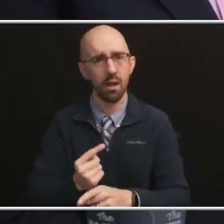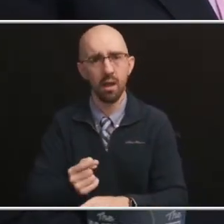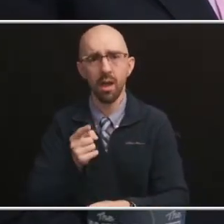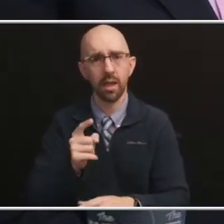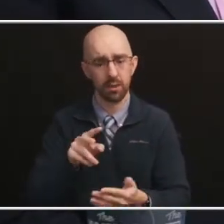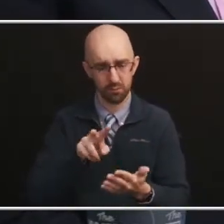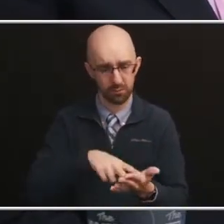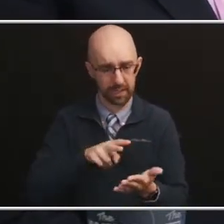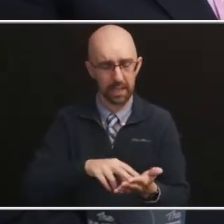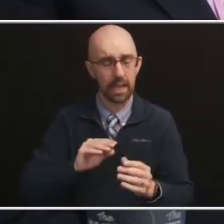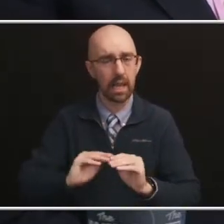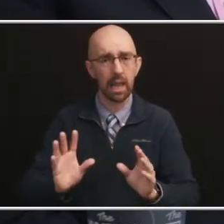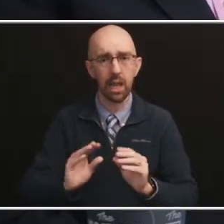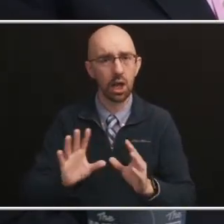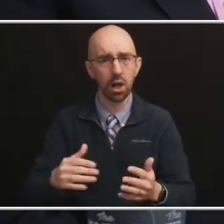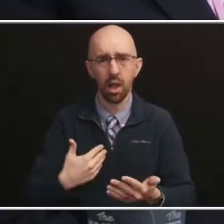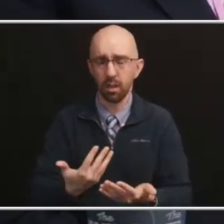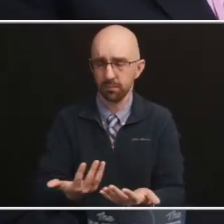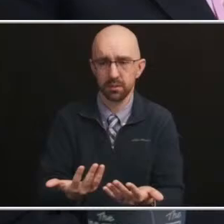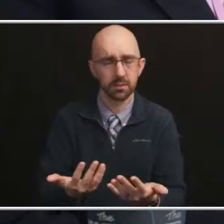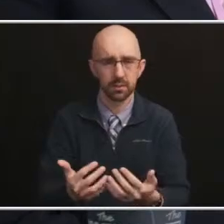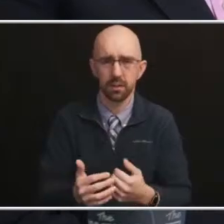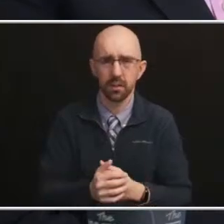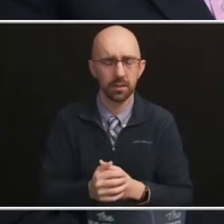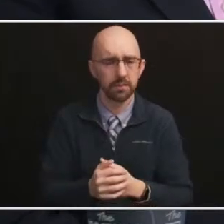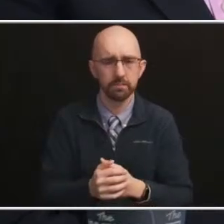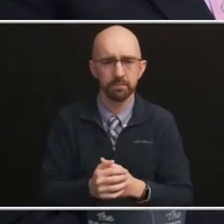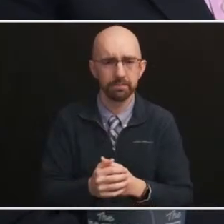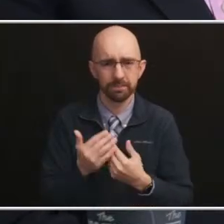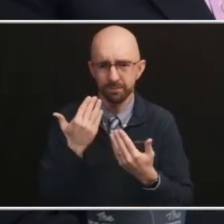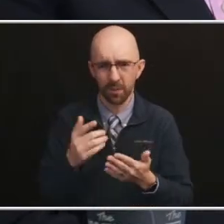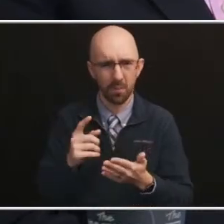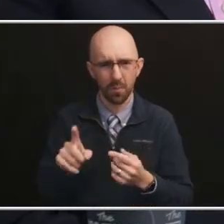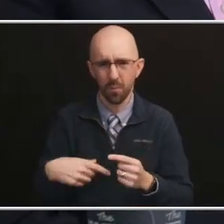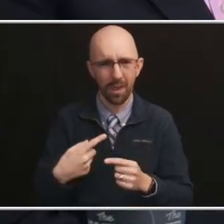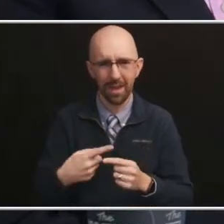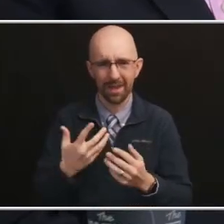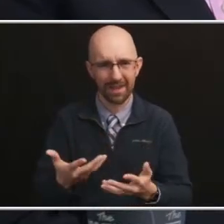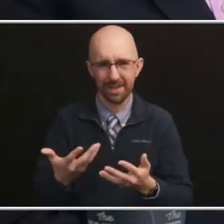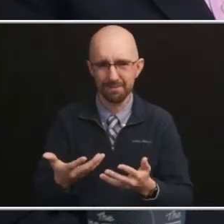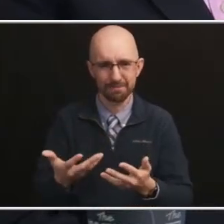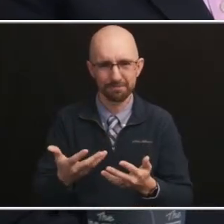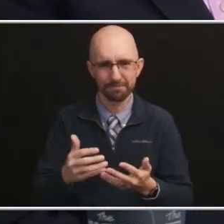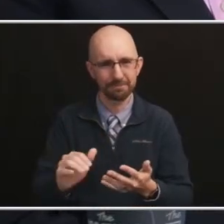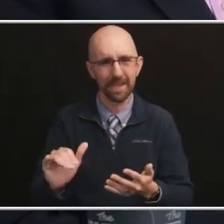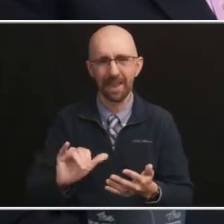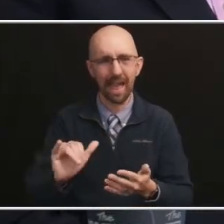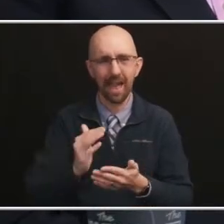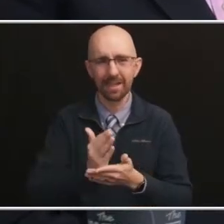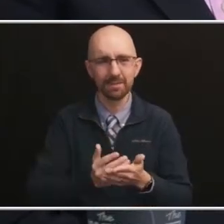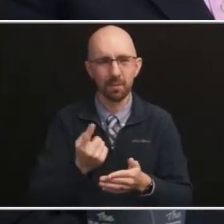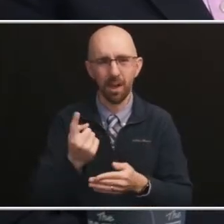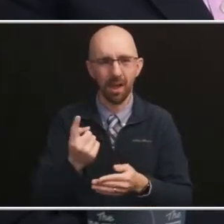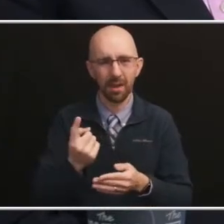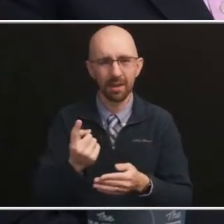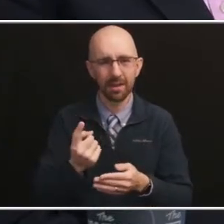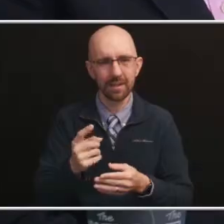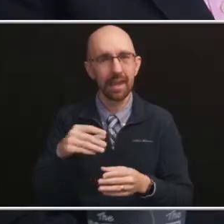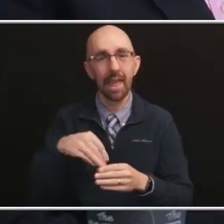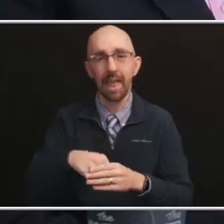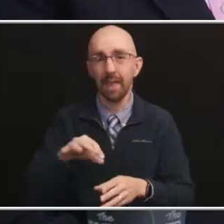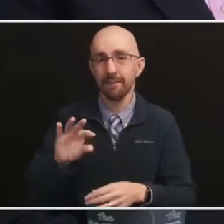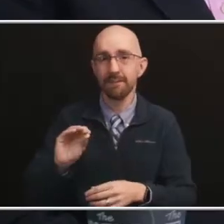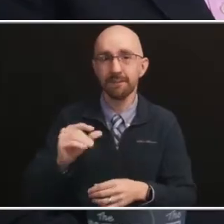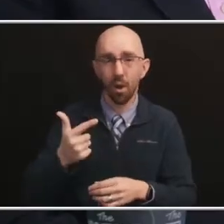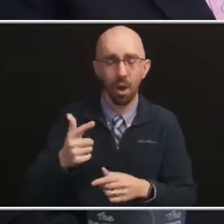clearly. I don't know when it's like somebody being in a fog and then not